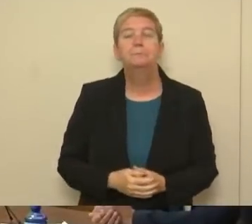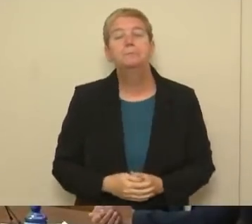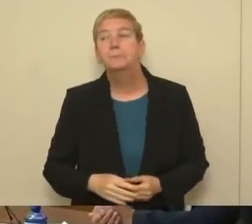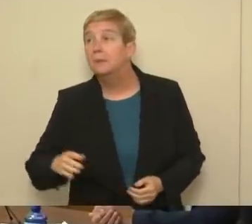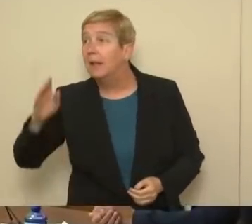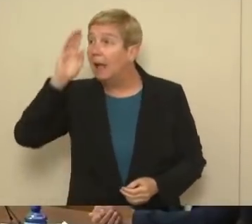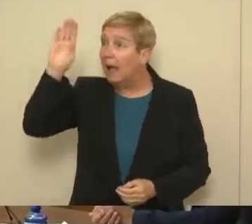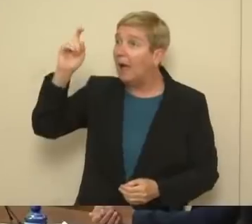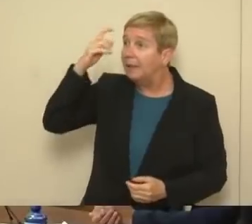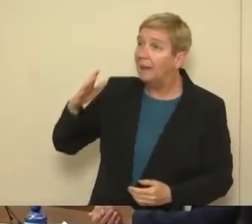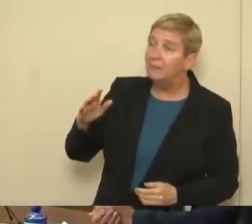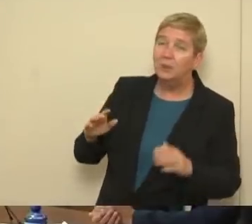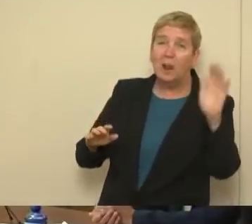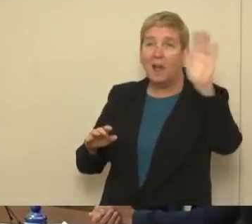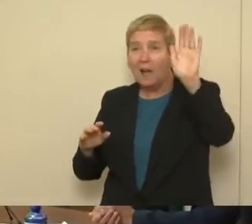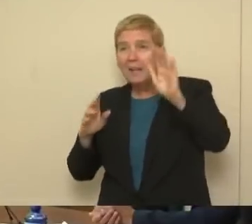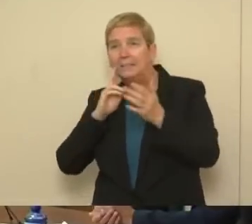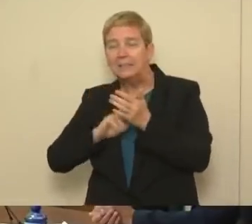Hi, Governor. Hi, Secretary.